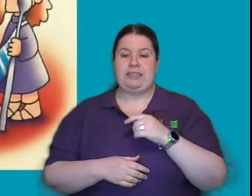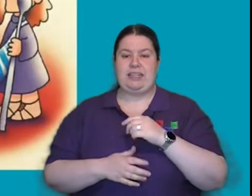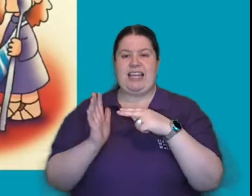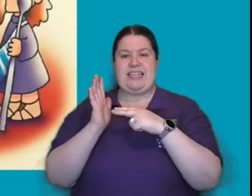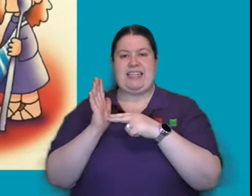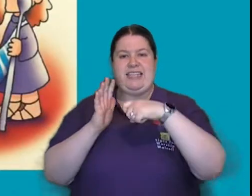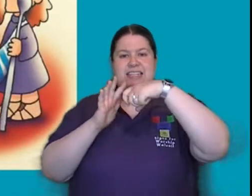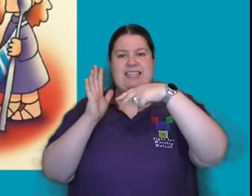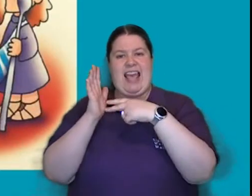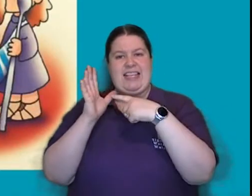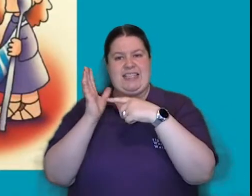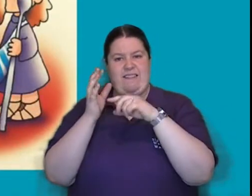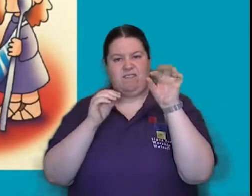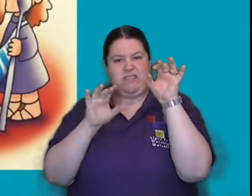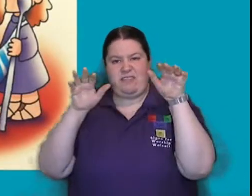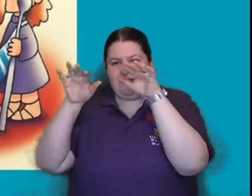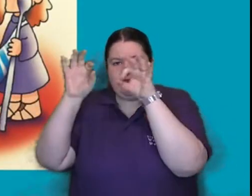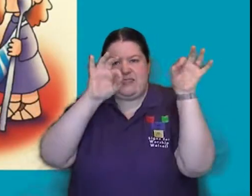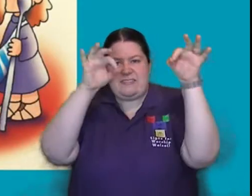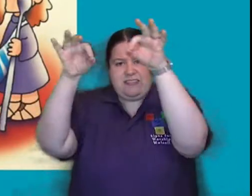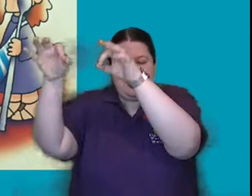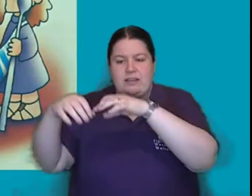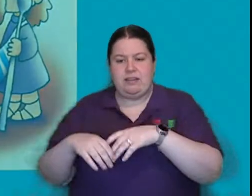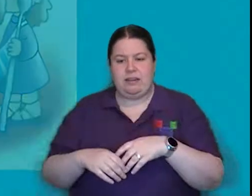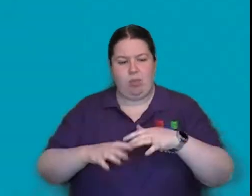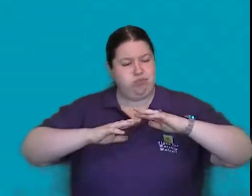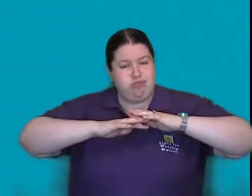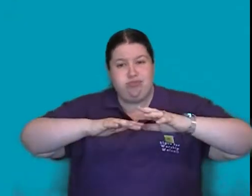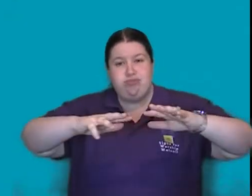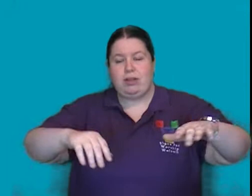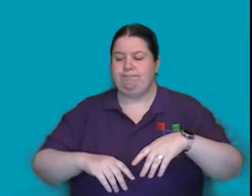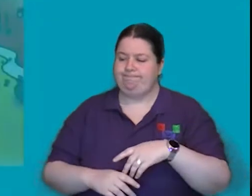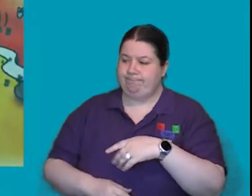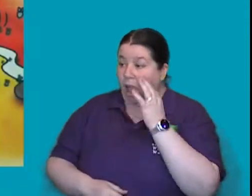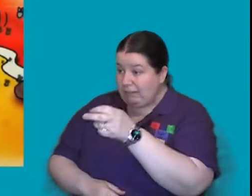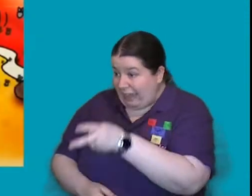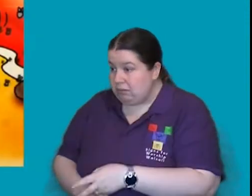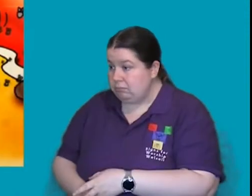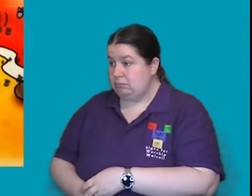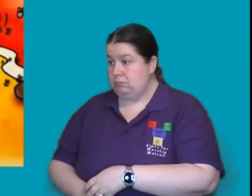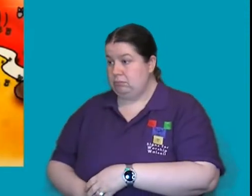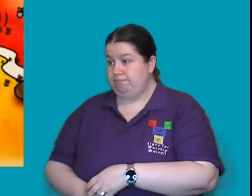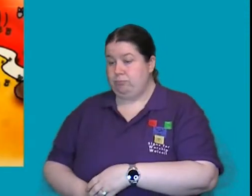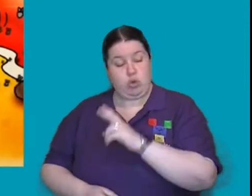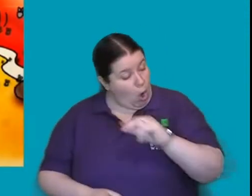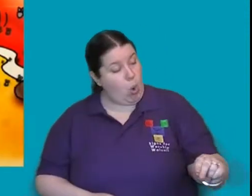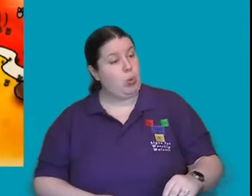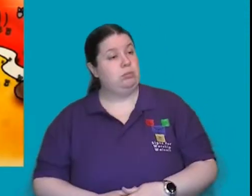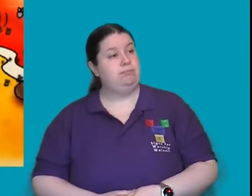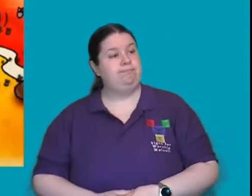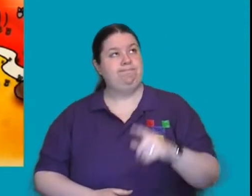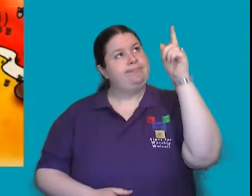Egypt. Again, they asked, let my people go. Pharaoh said no. So God sent down to